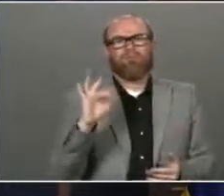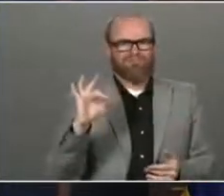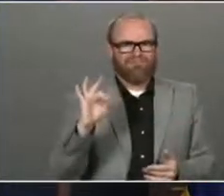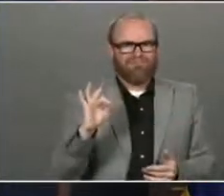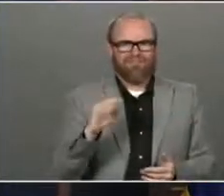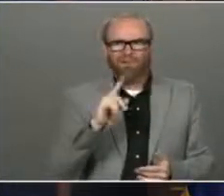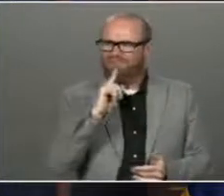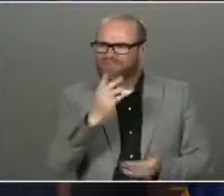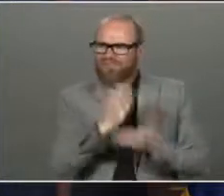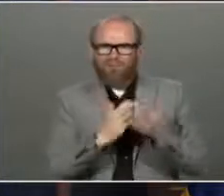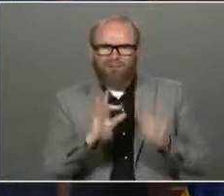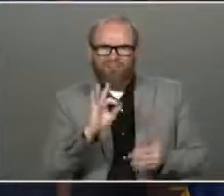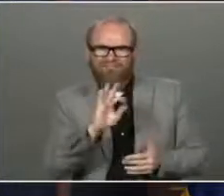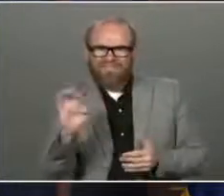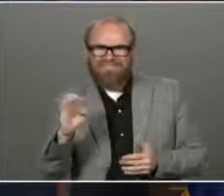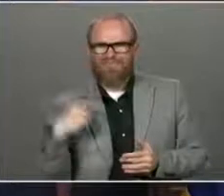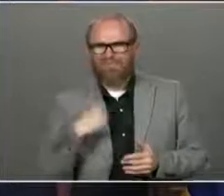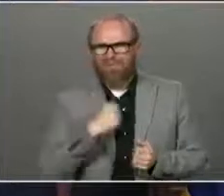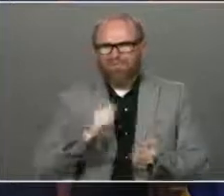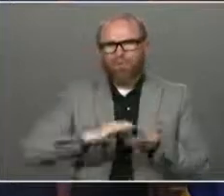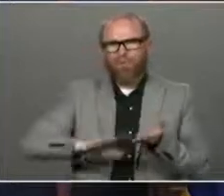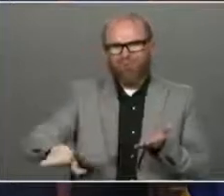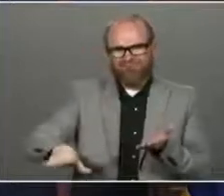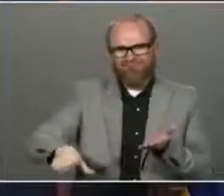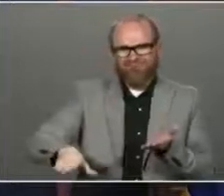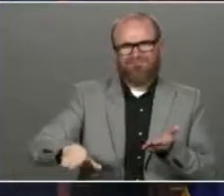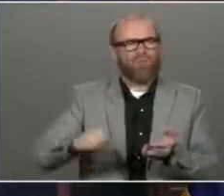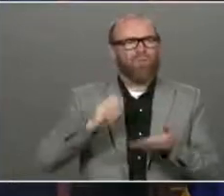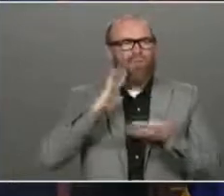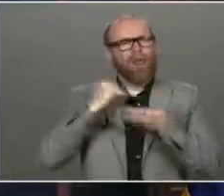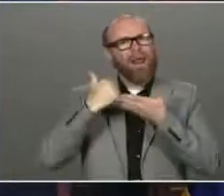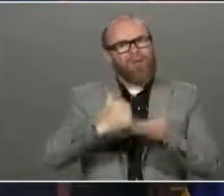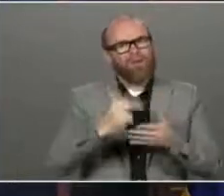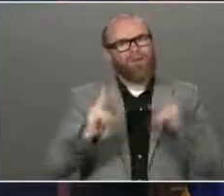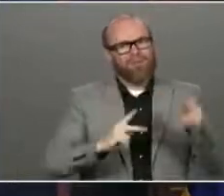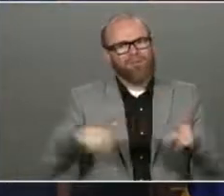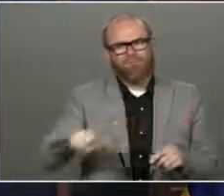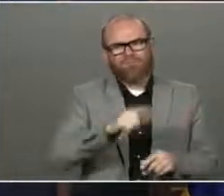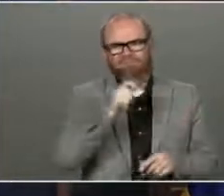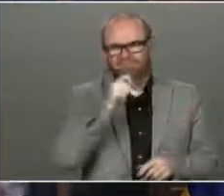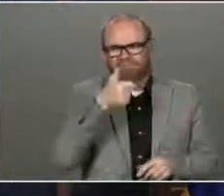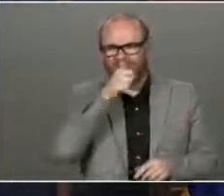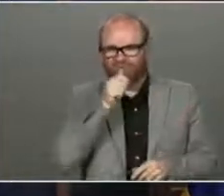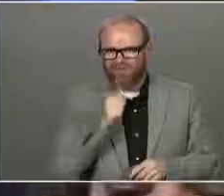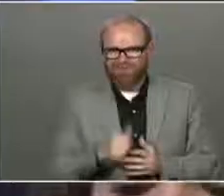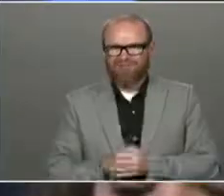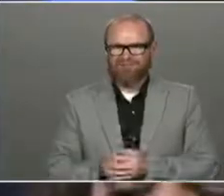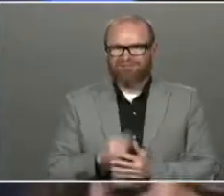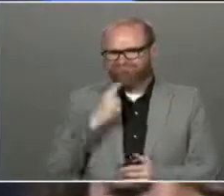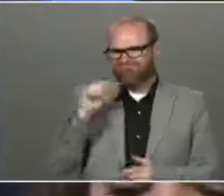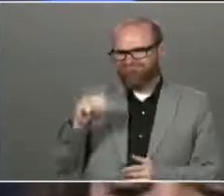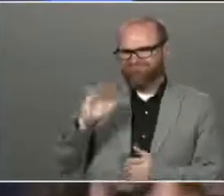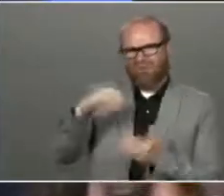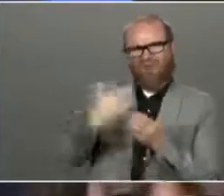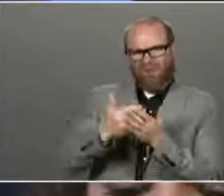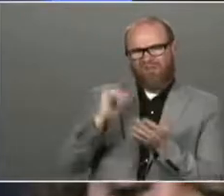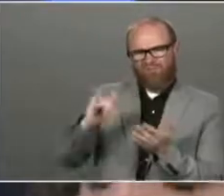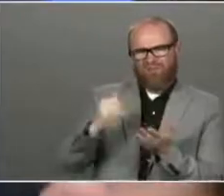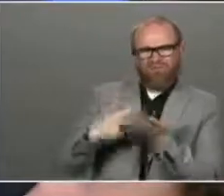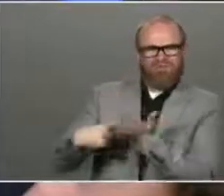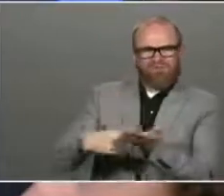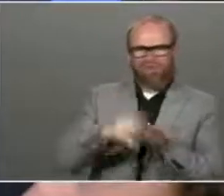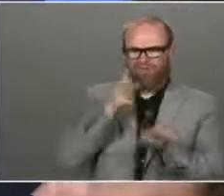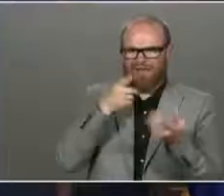could waive as opposed to direct payments that would help people that are suffering right now? That's on the table. All that's on the table. Yeah, those are the conversations we're